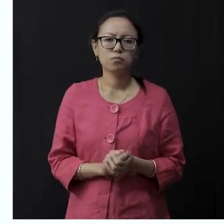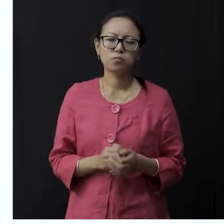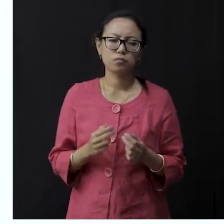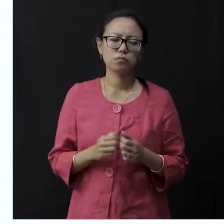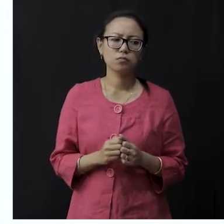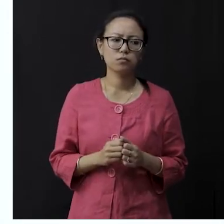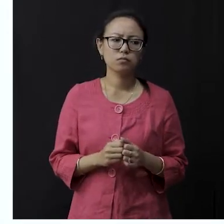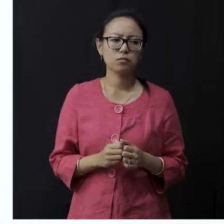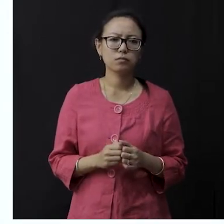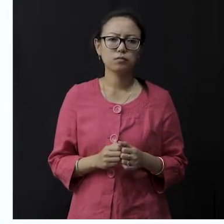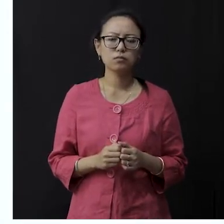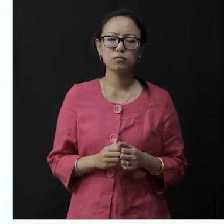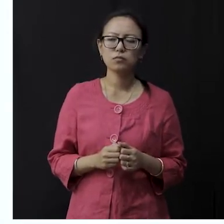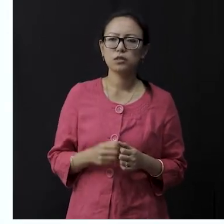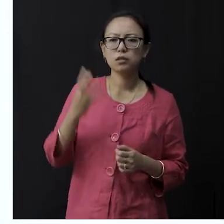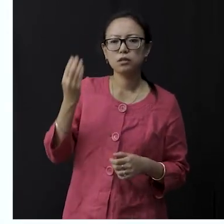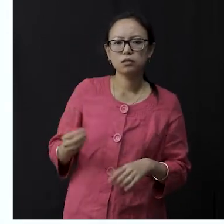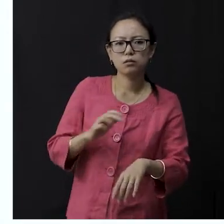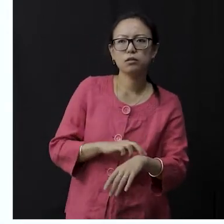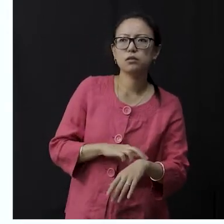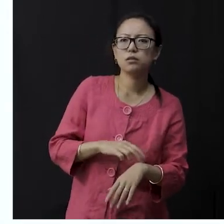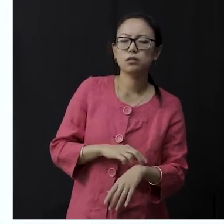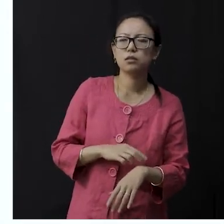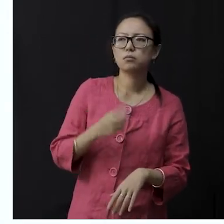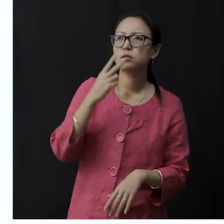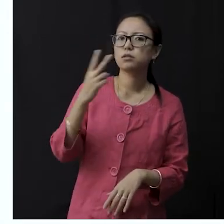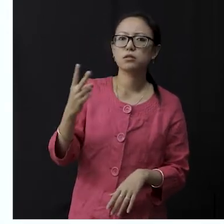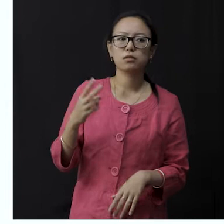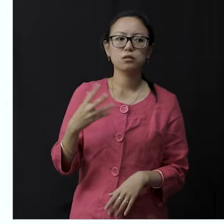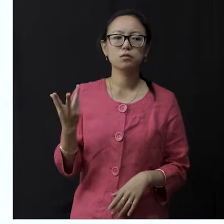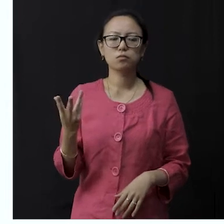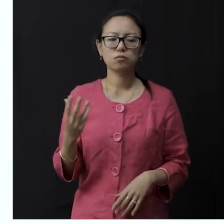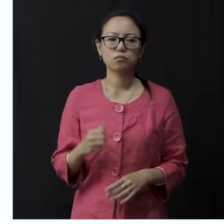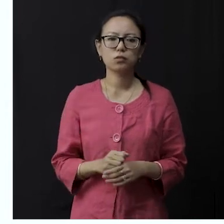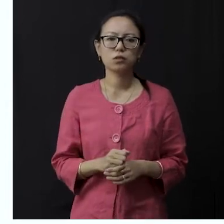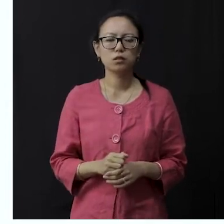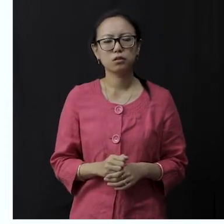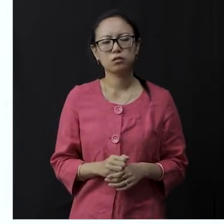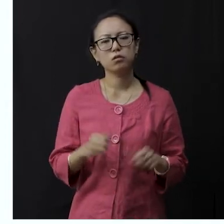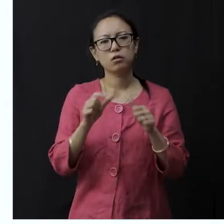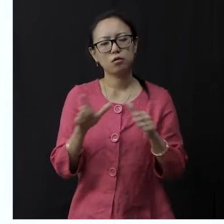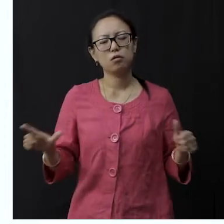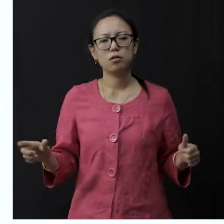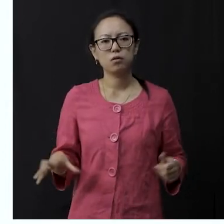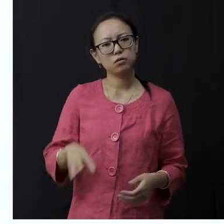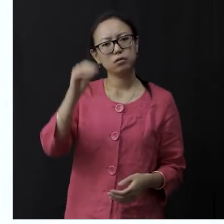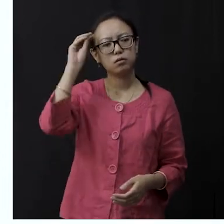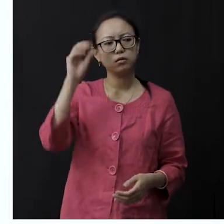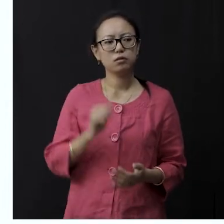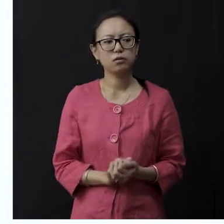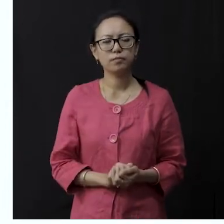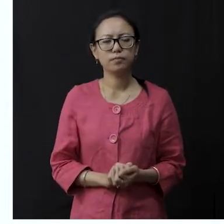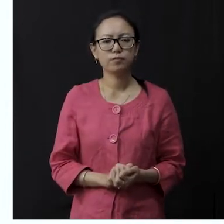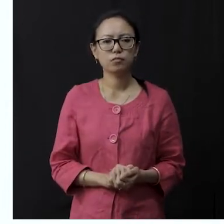the things that we see at night, okay? And then we will also read the rhyming words properly.